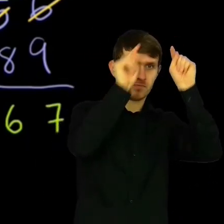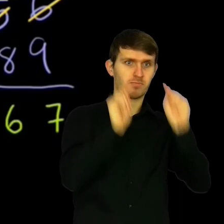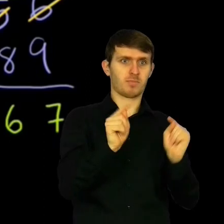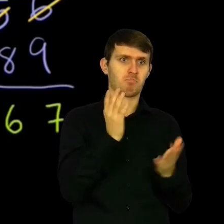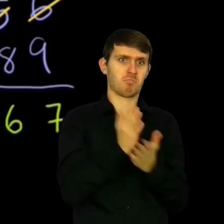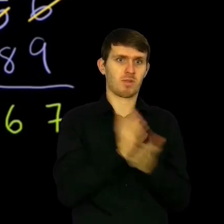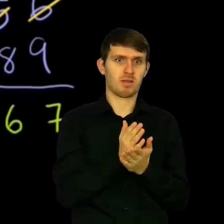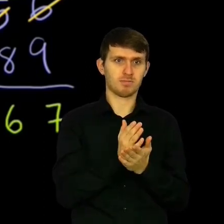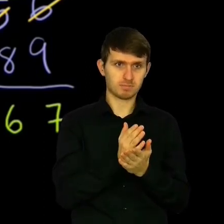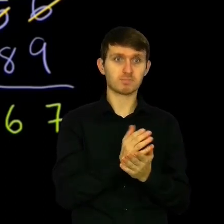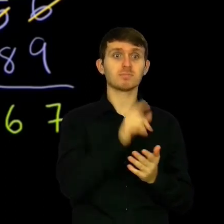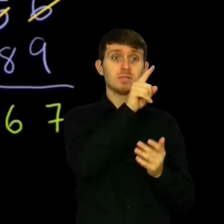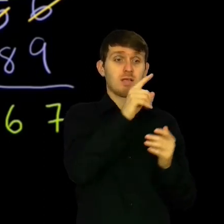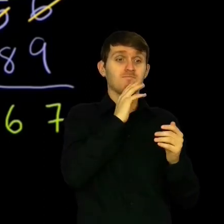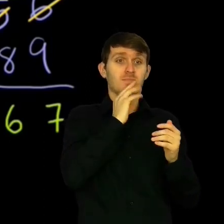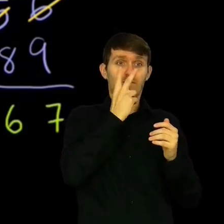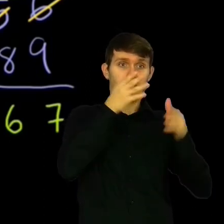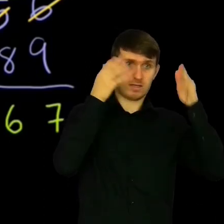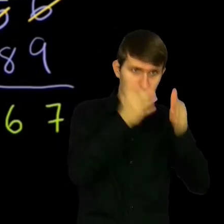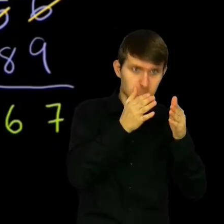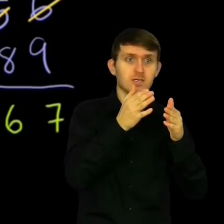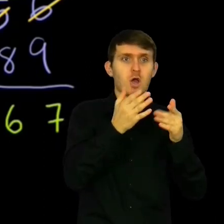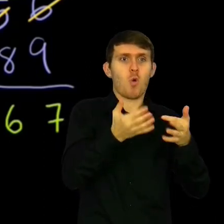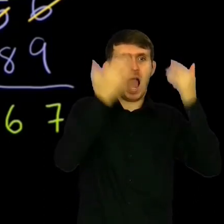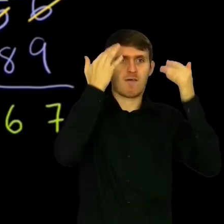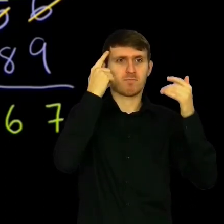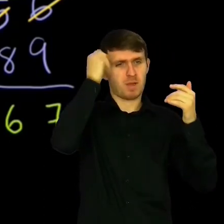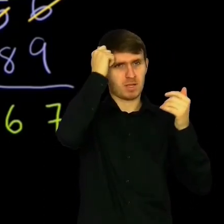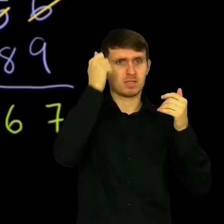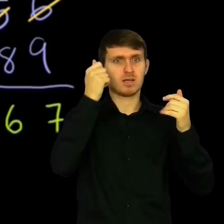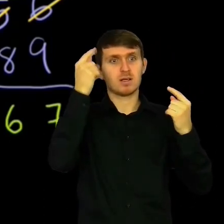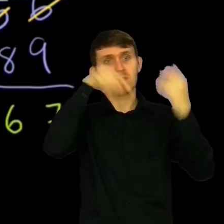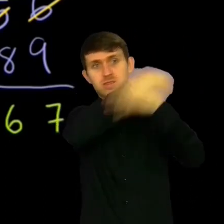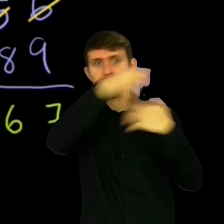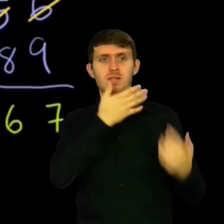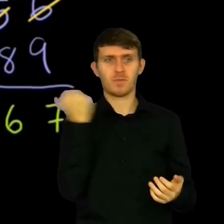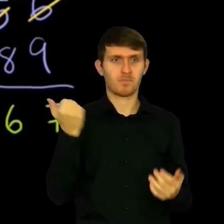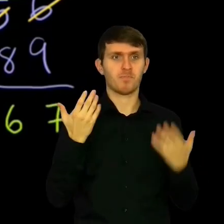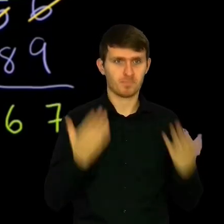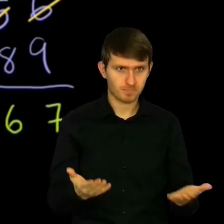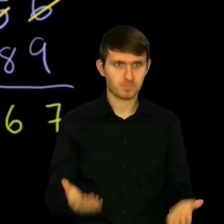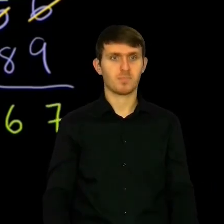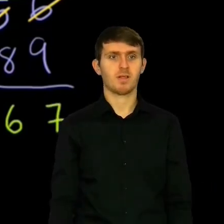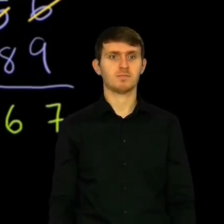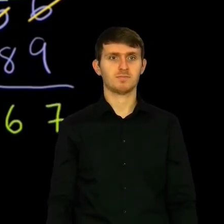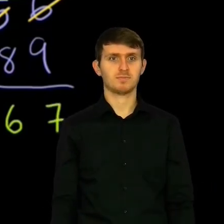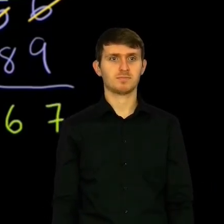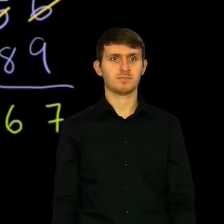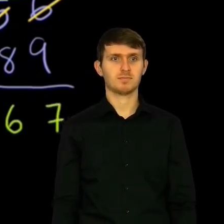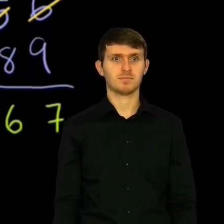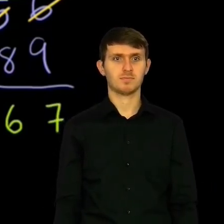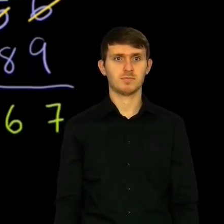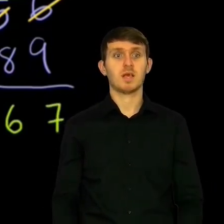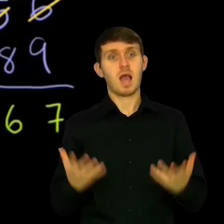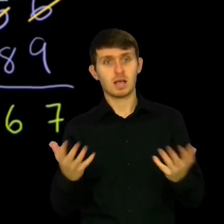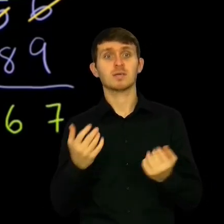I just have to remember two numbers, and the two numbers get simpler every step that I go through this process. So this is why